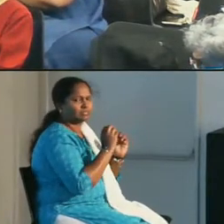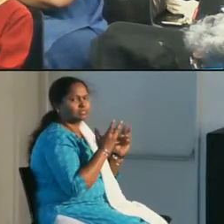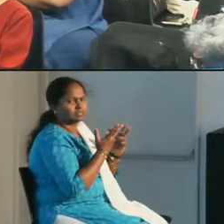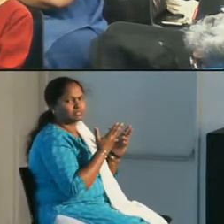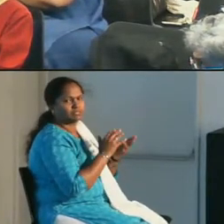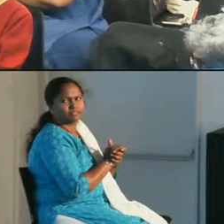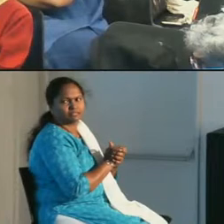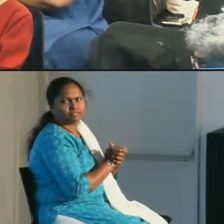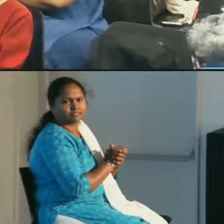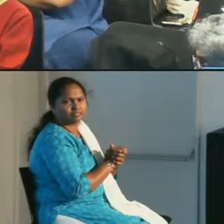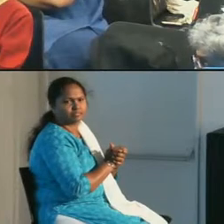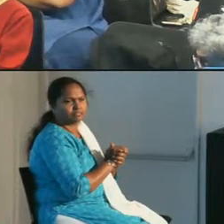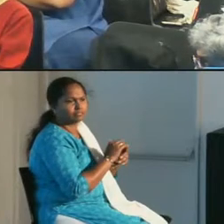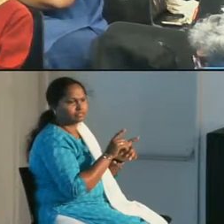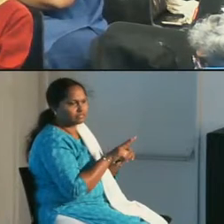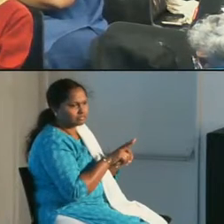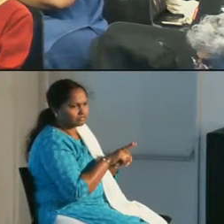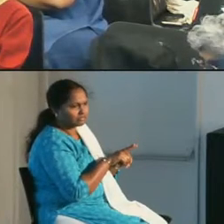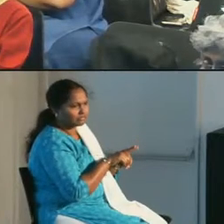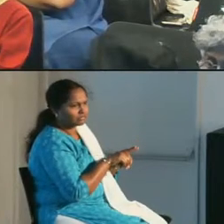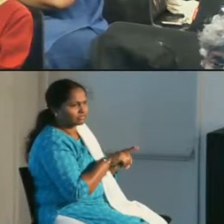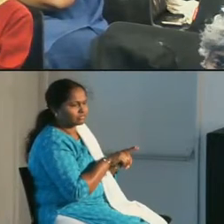there.